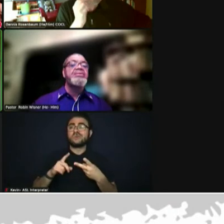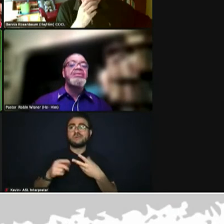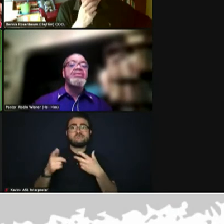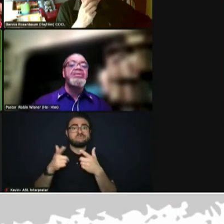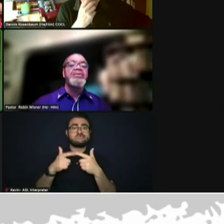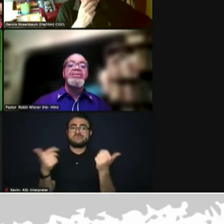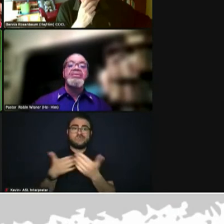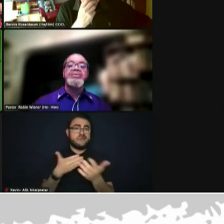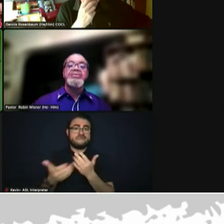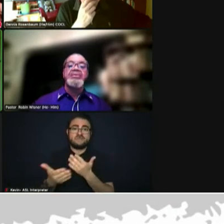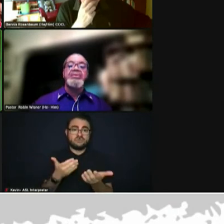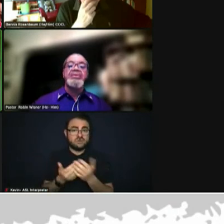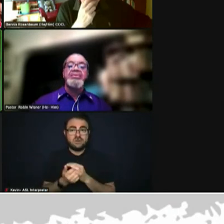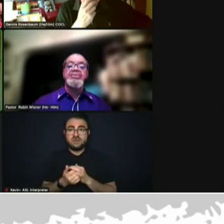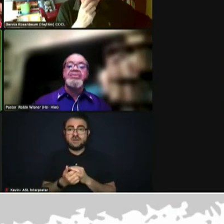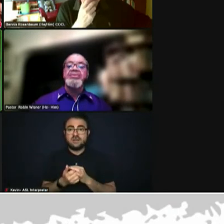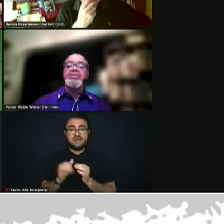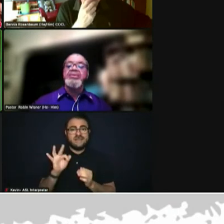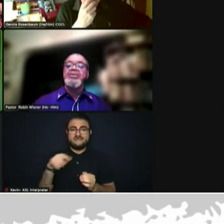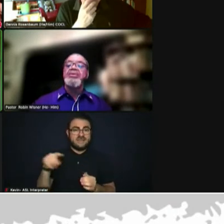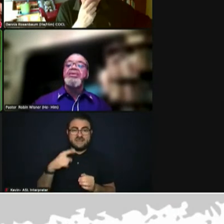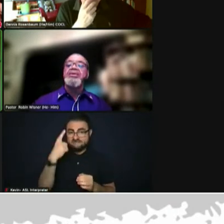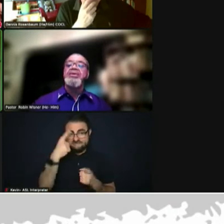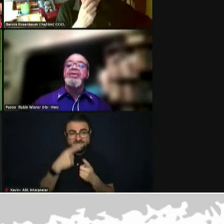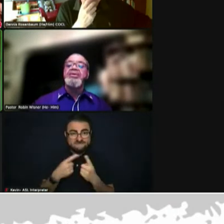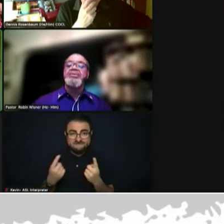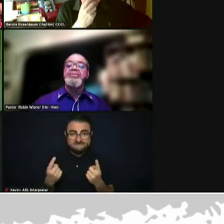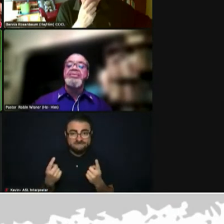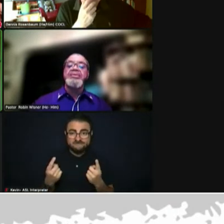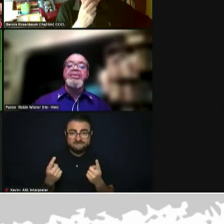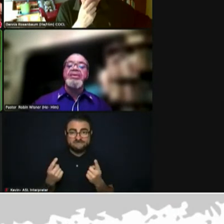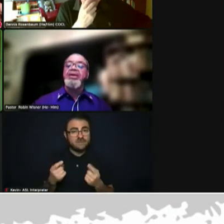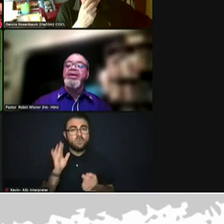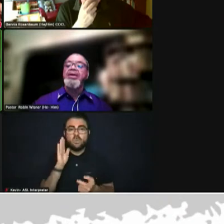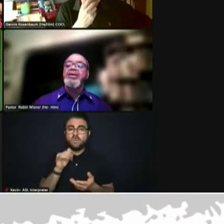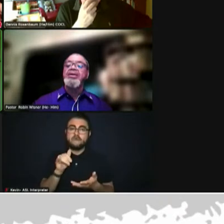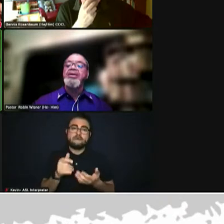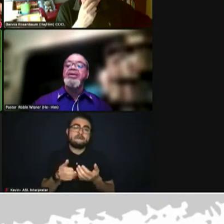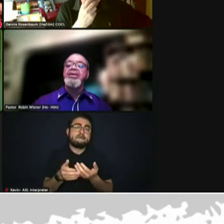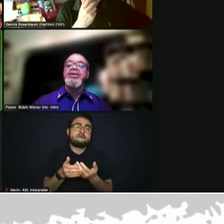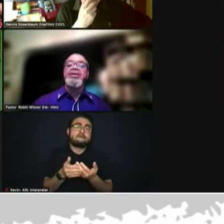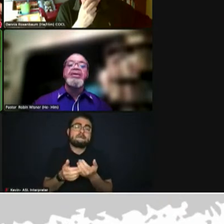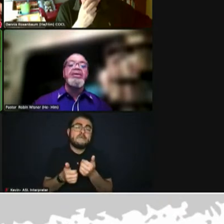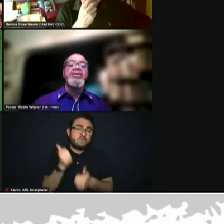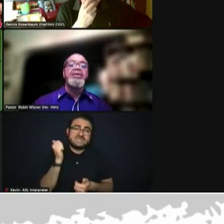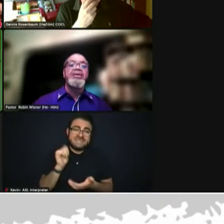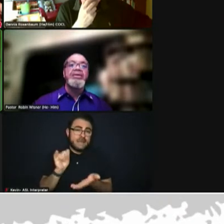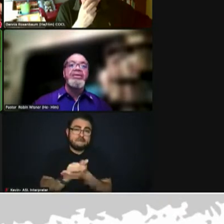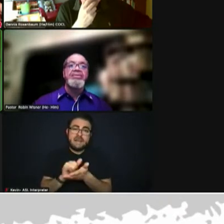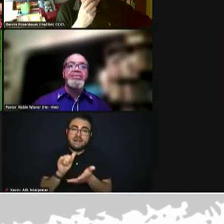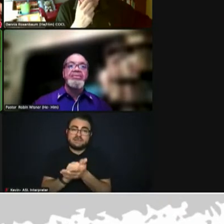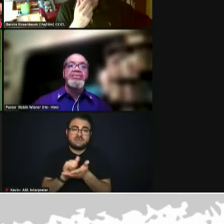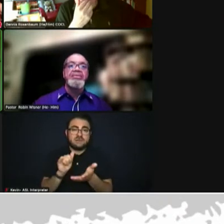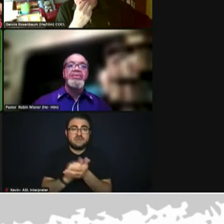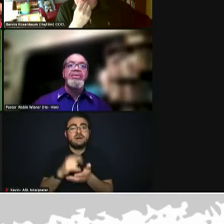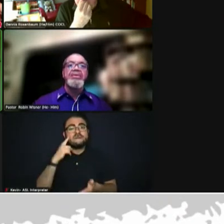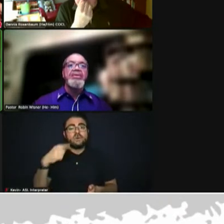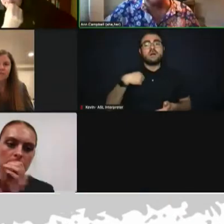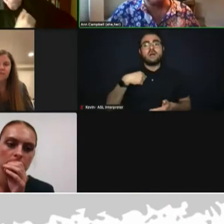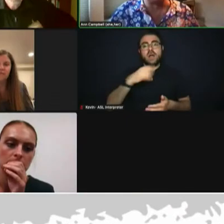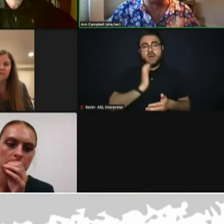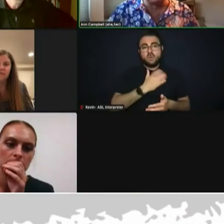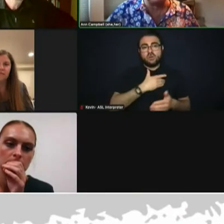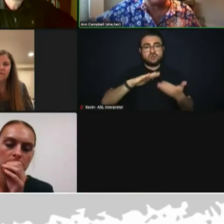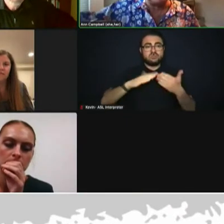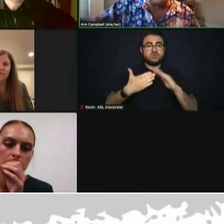whatever, that it's going to be nearly impossible for us as a community